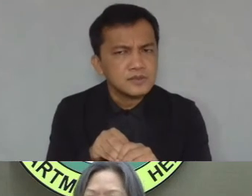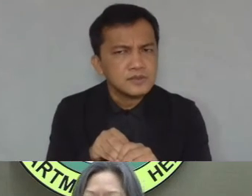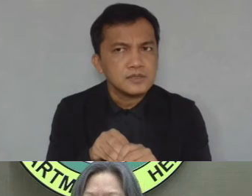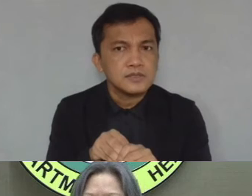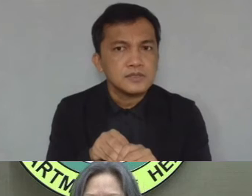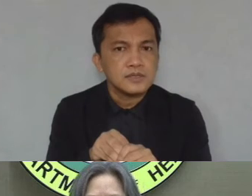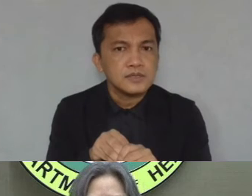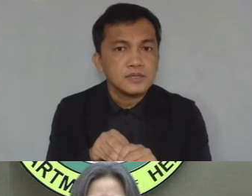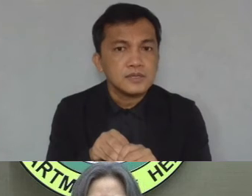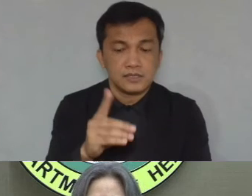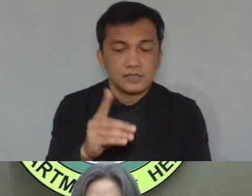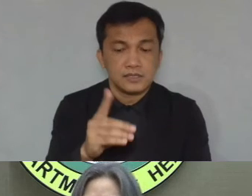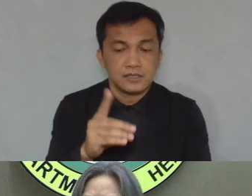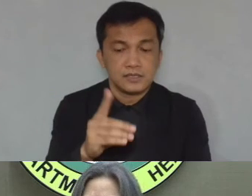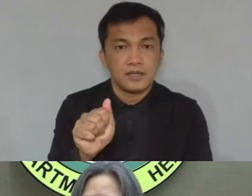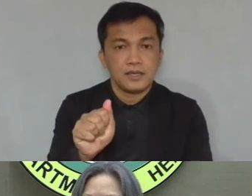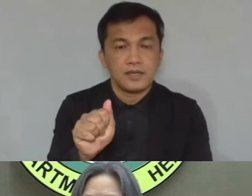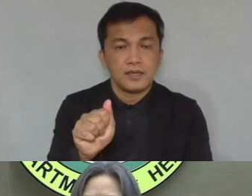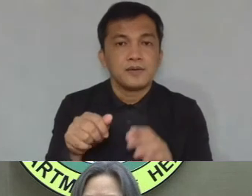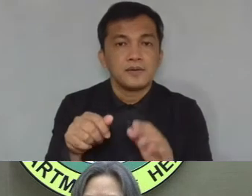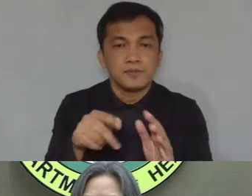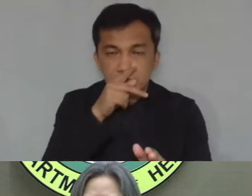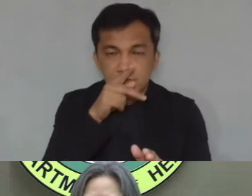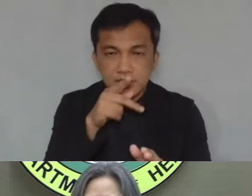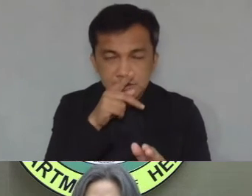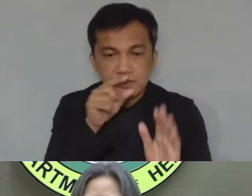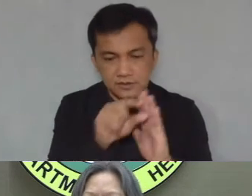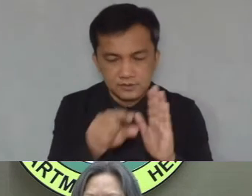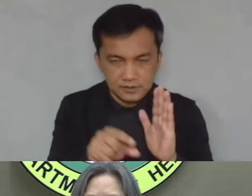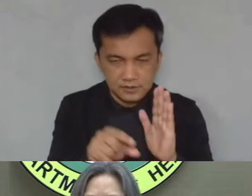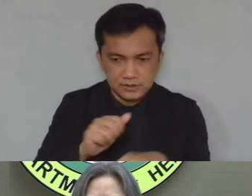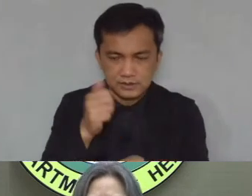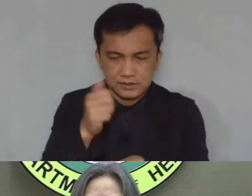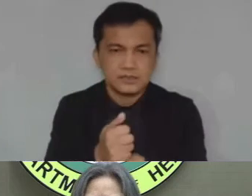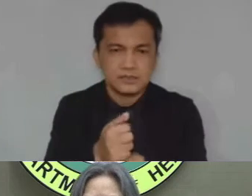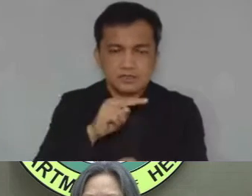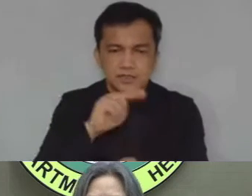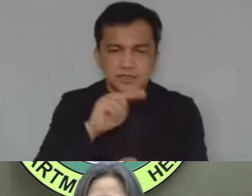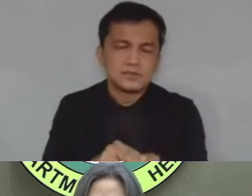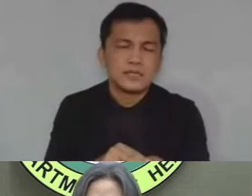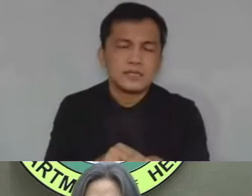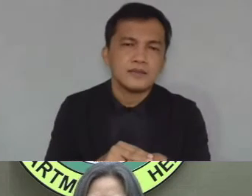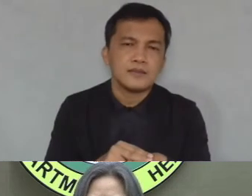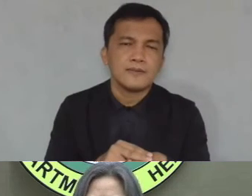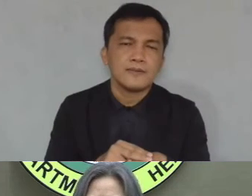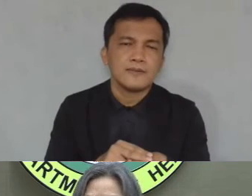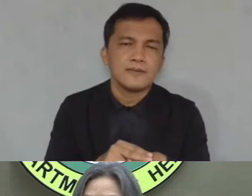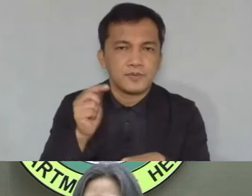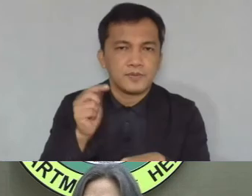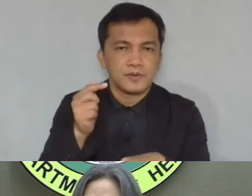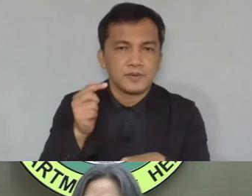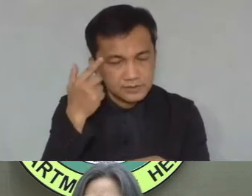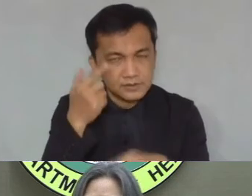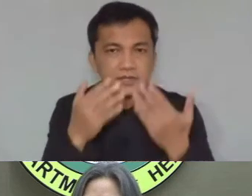within the data, and practices the data privacy guidelines set by the National Privacy Commission. I think yun